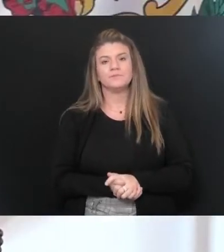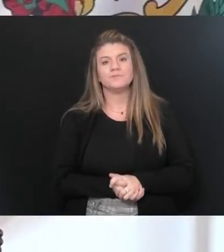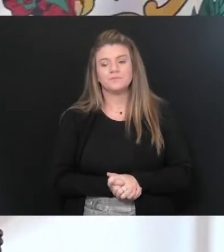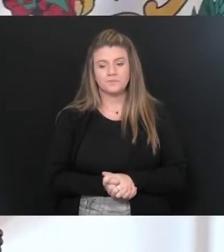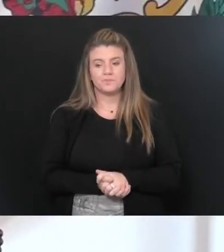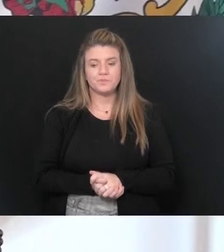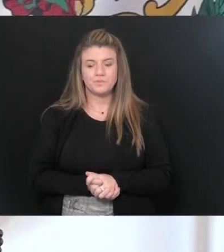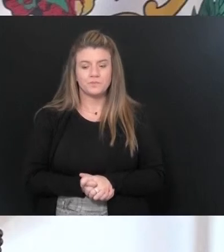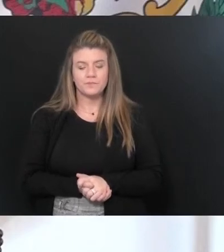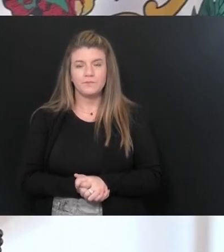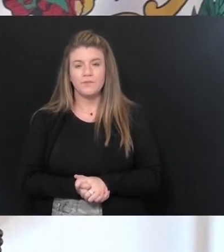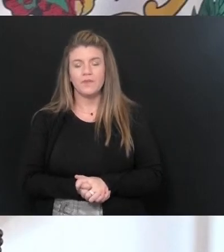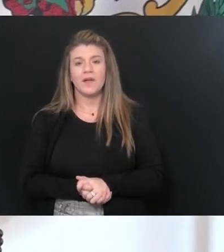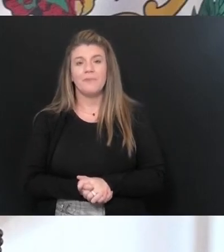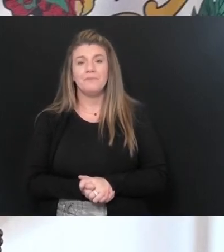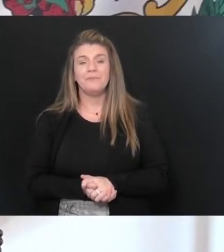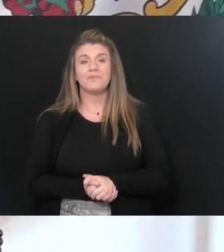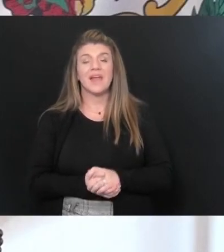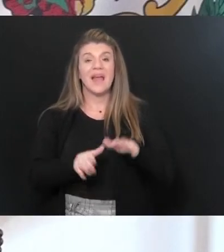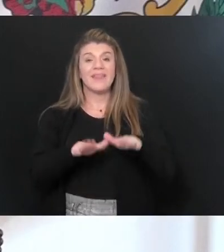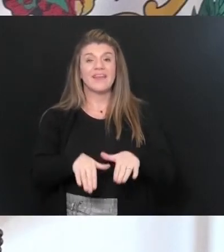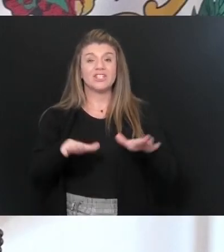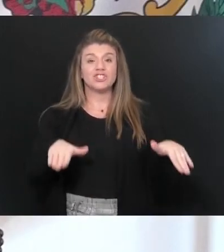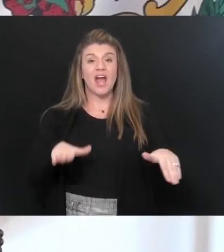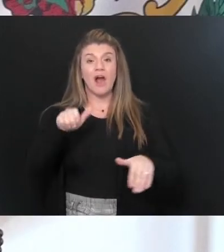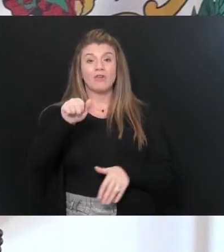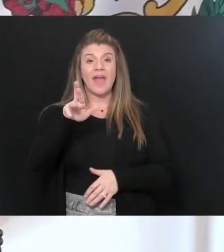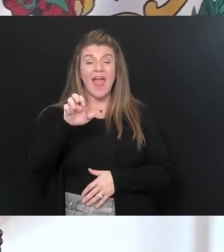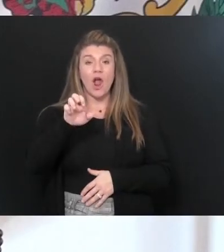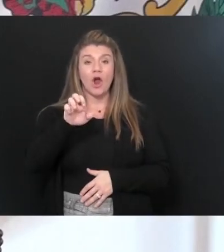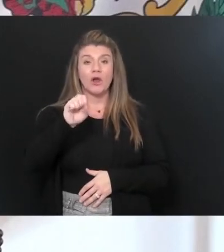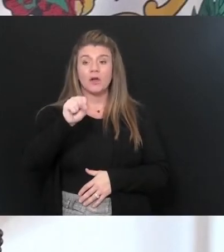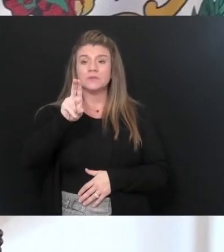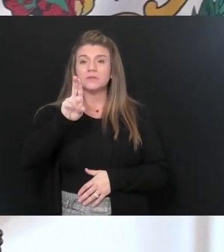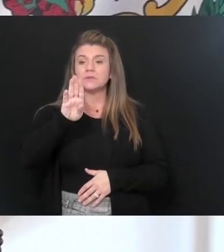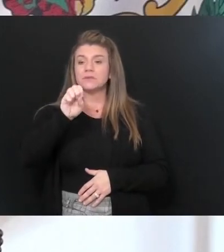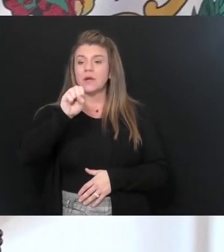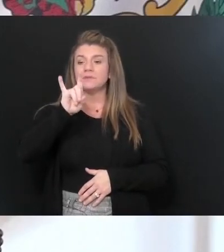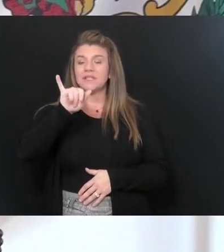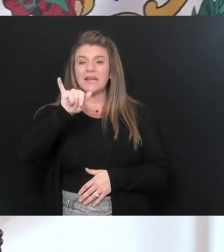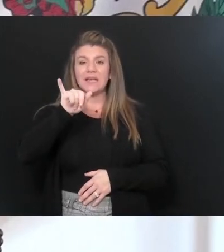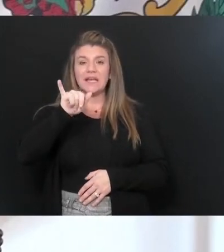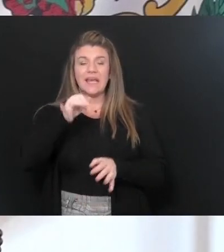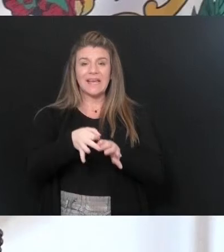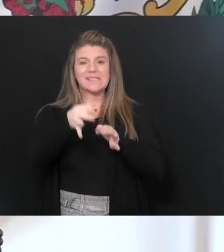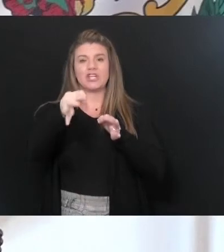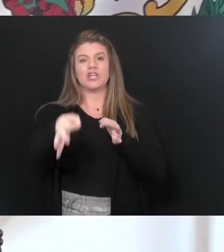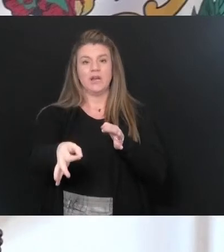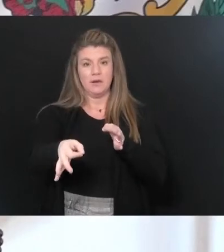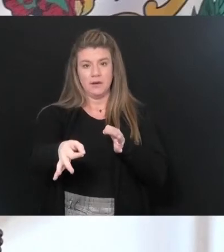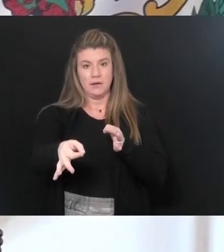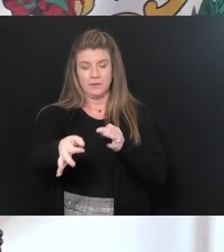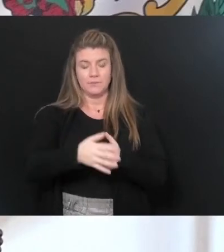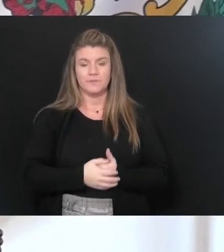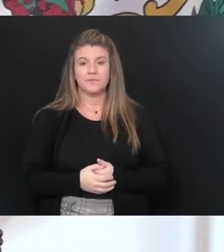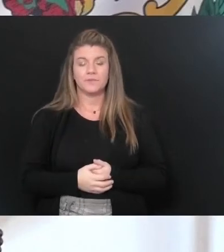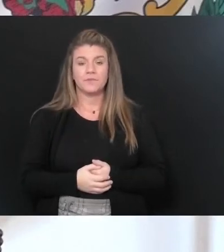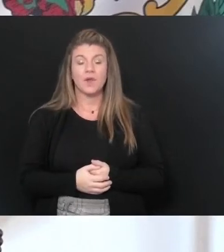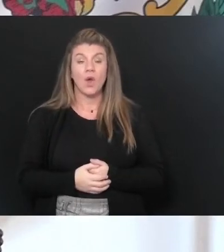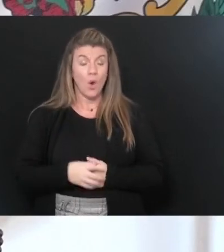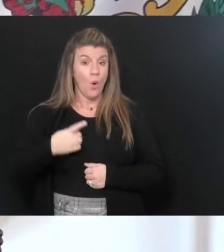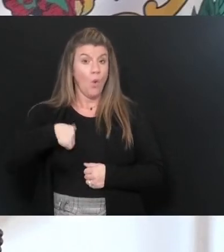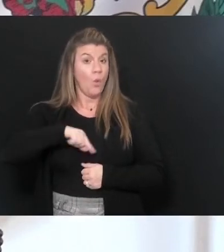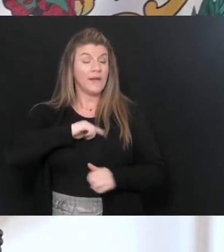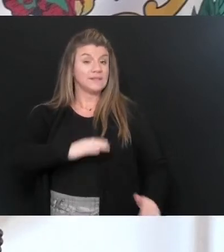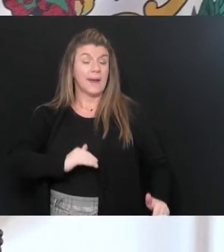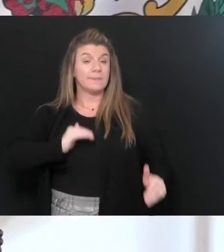Okay, there's the child care subsidy extension. You know, we stepped up